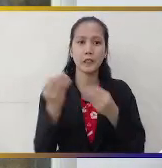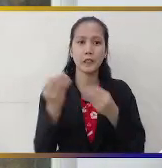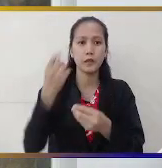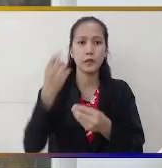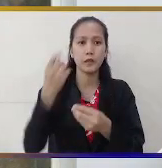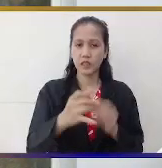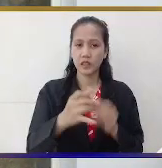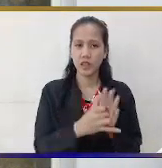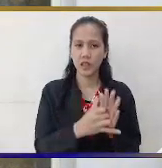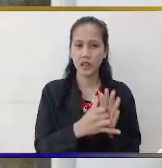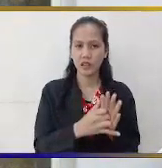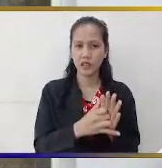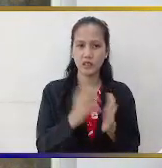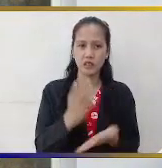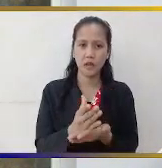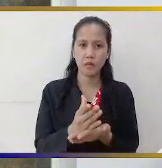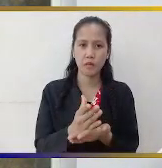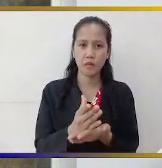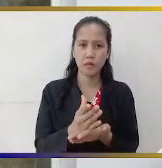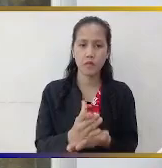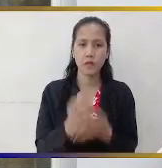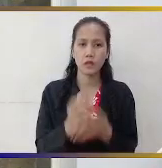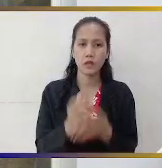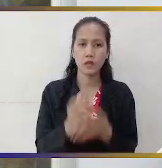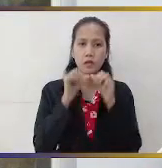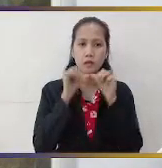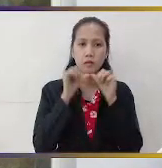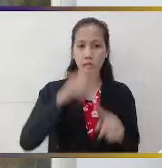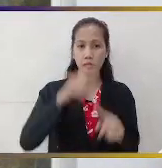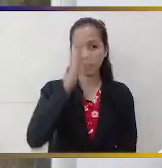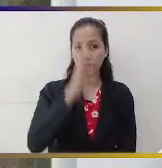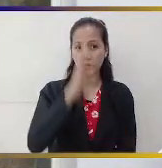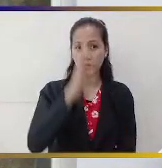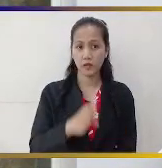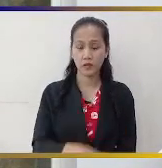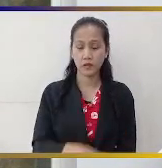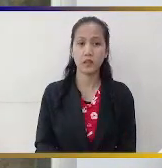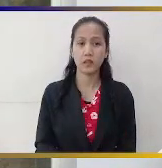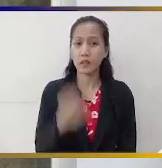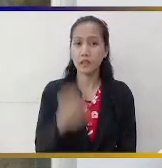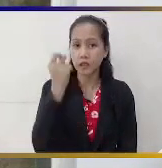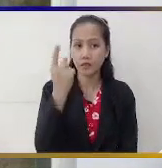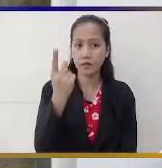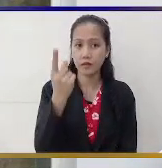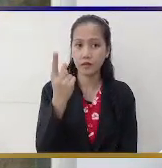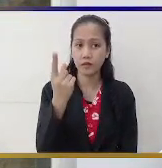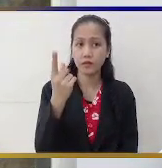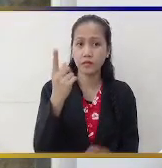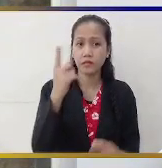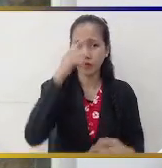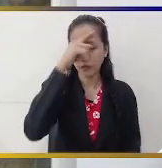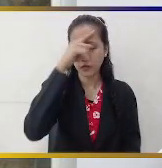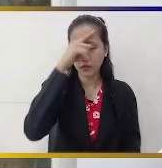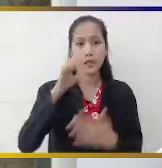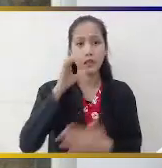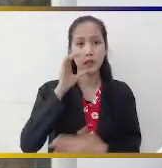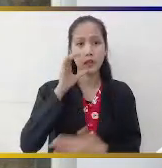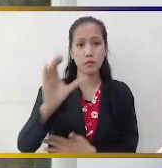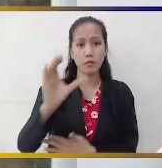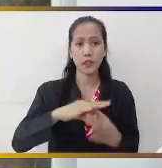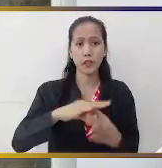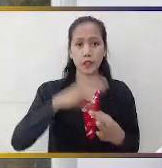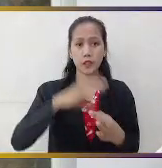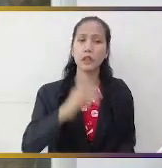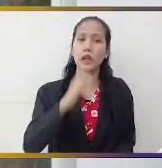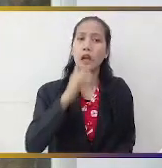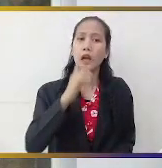God wanted for you, you can't have. Not because of God, not because of your pastor, not because of other Christians.